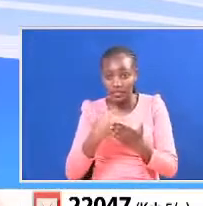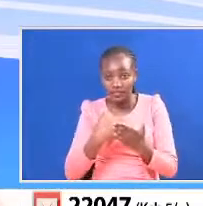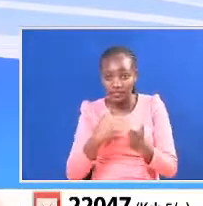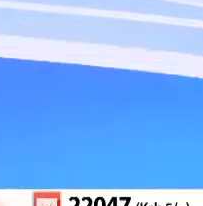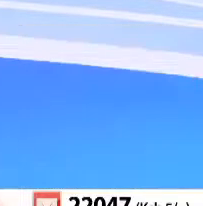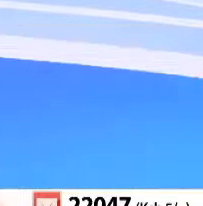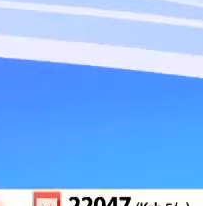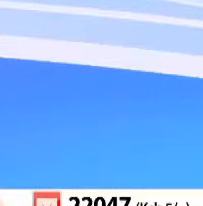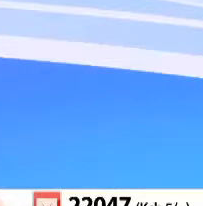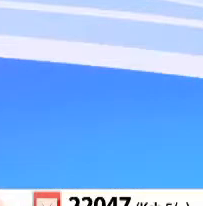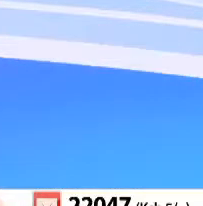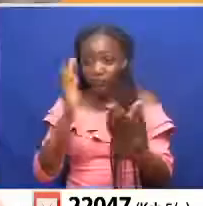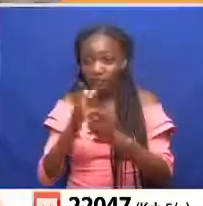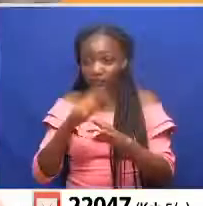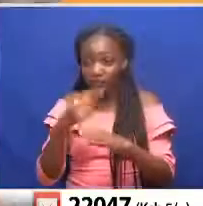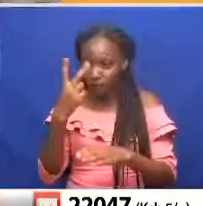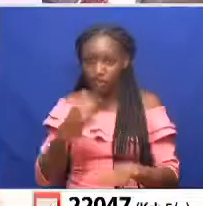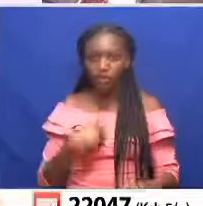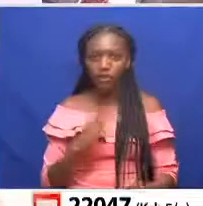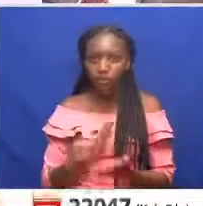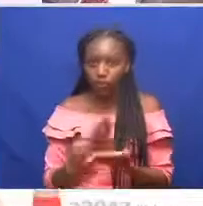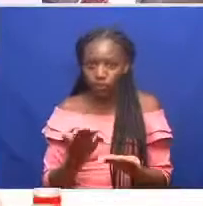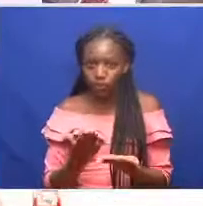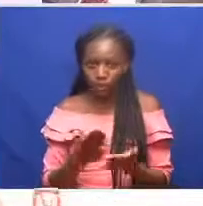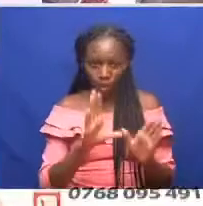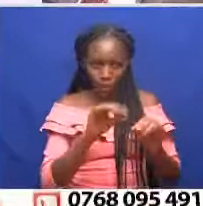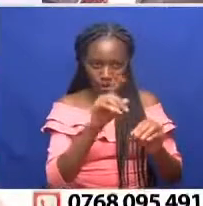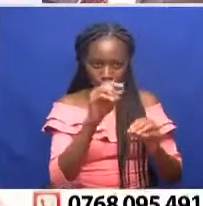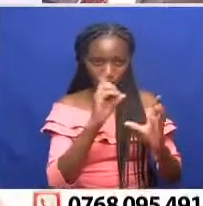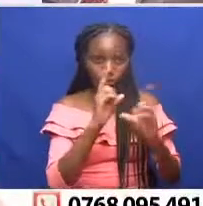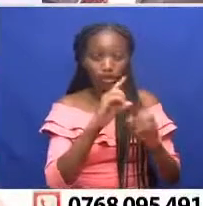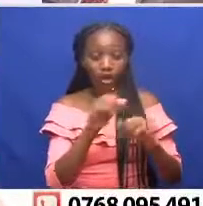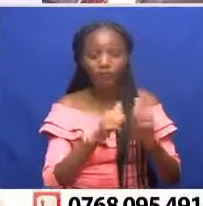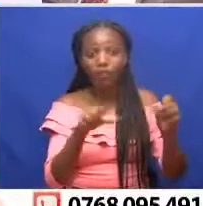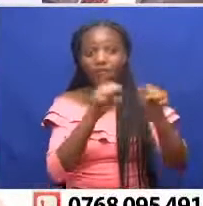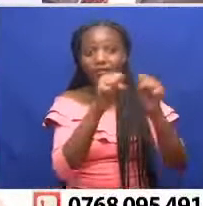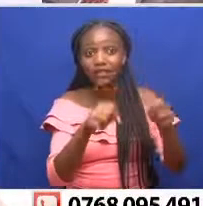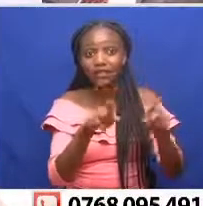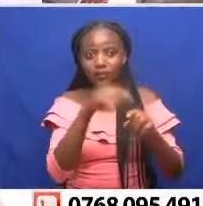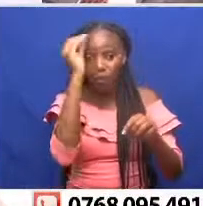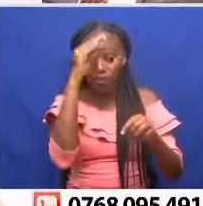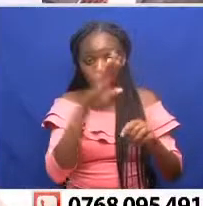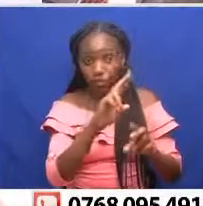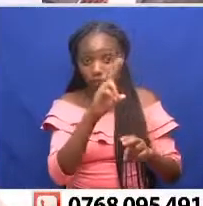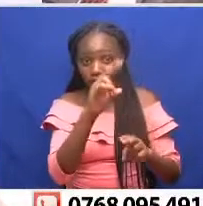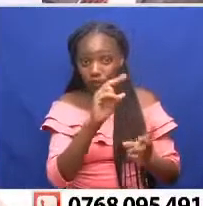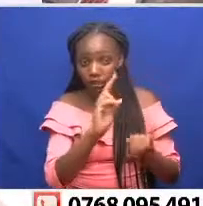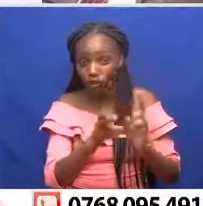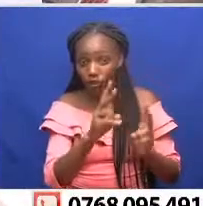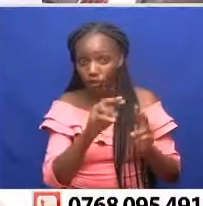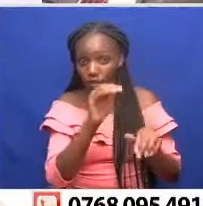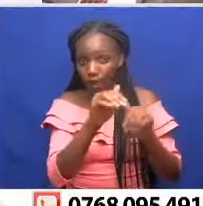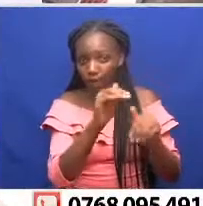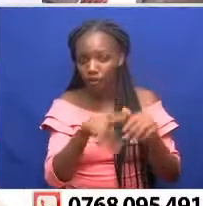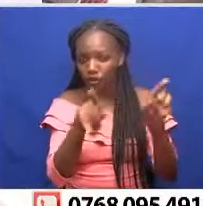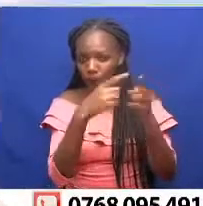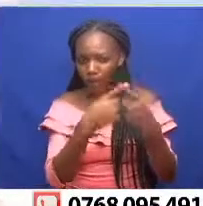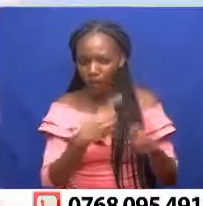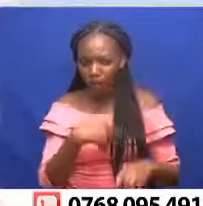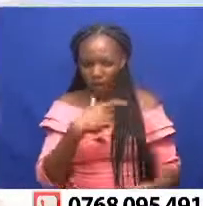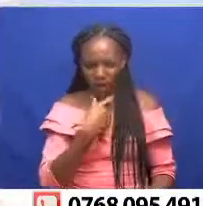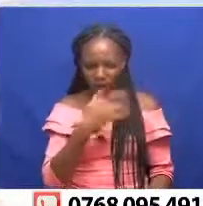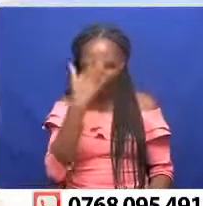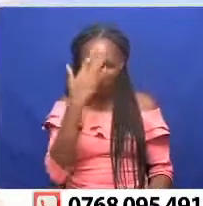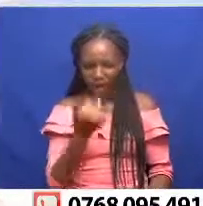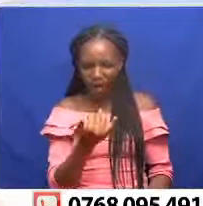last month you talk of the system you talk of your standing as far as the 2022 politics is concerned but why is the